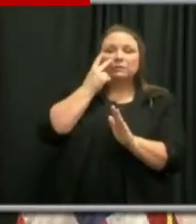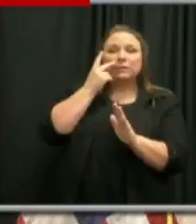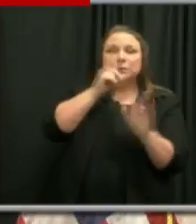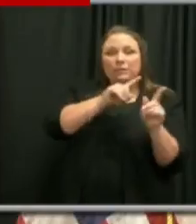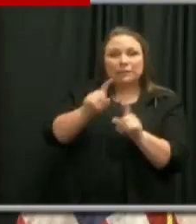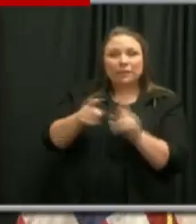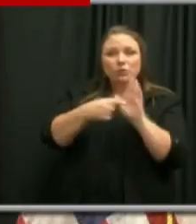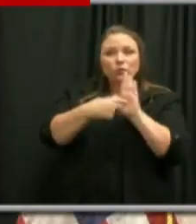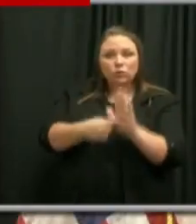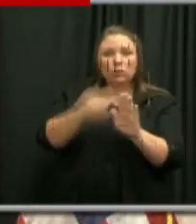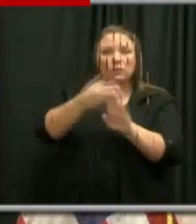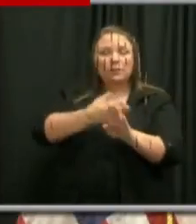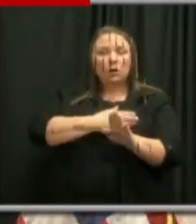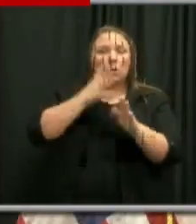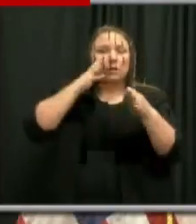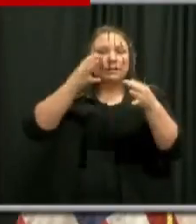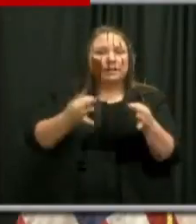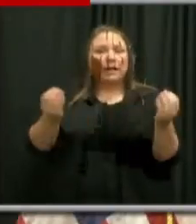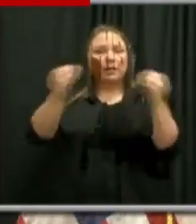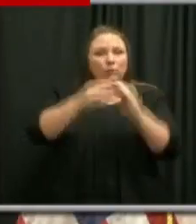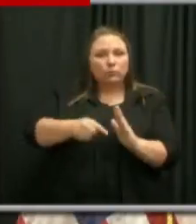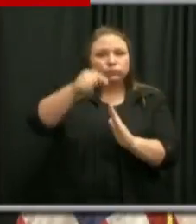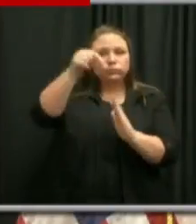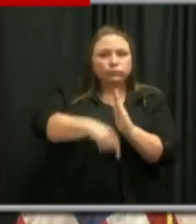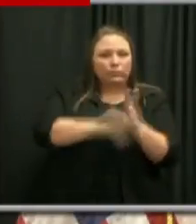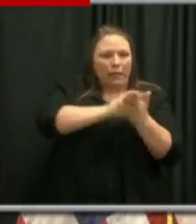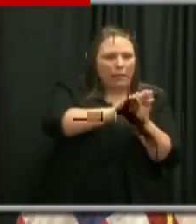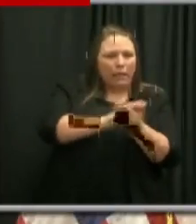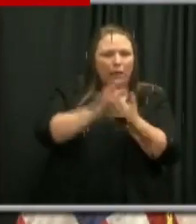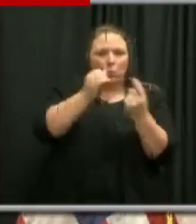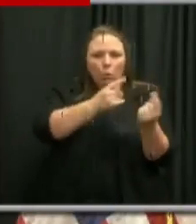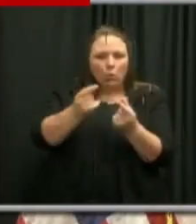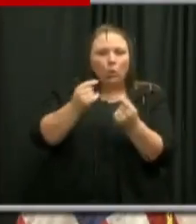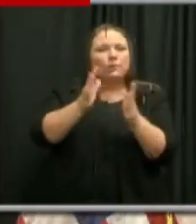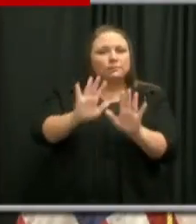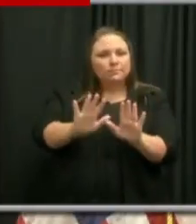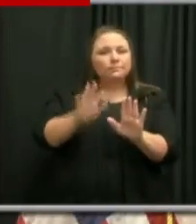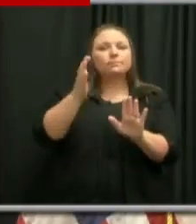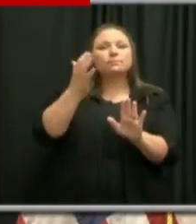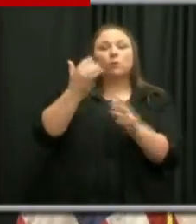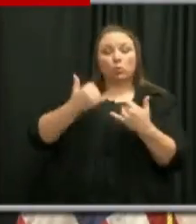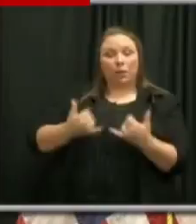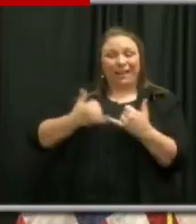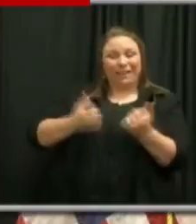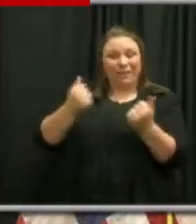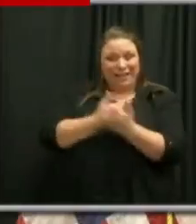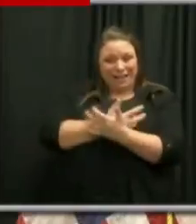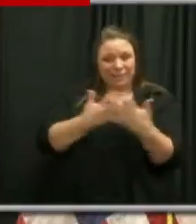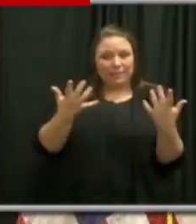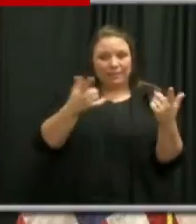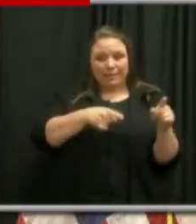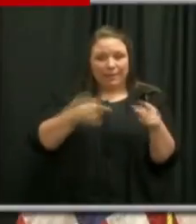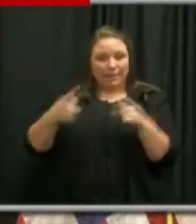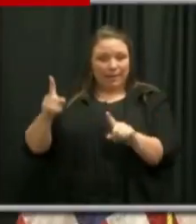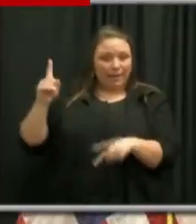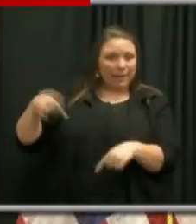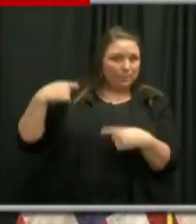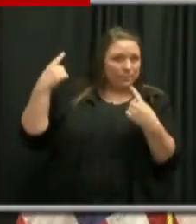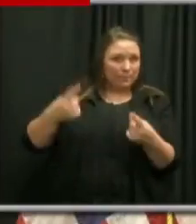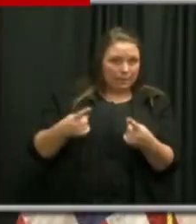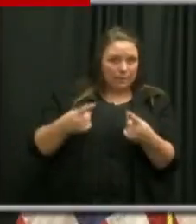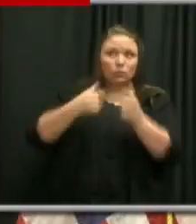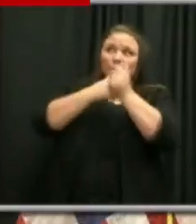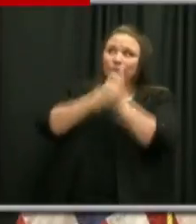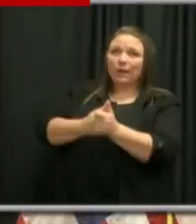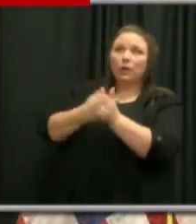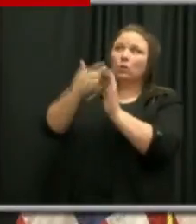needs to happen is regarding cleaning the facilities any further. But as of right now, everything that guidelines tell us to